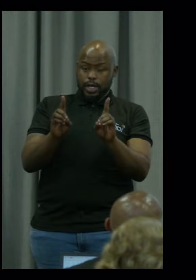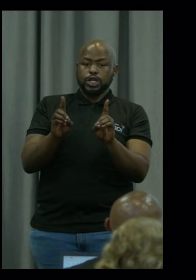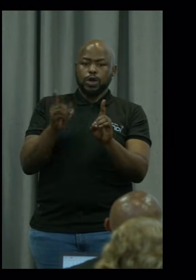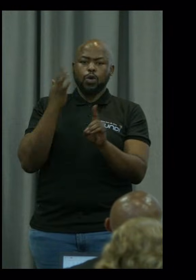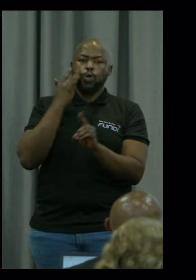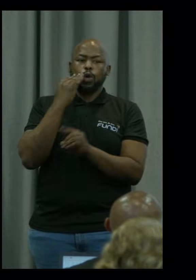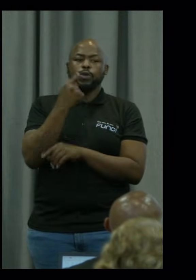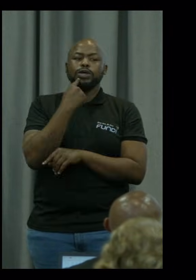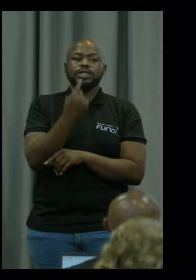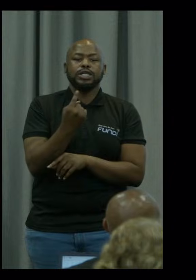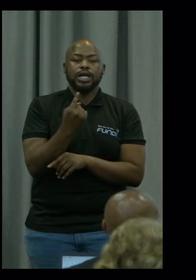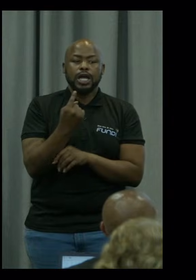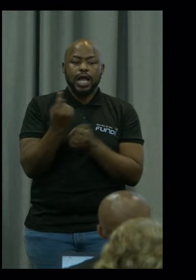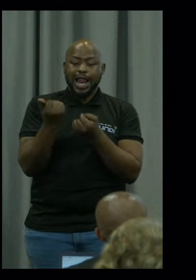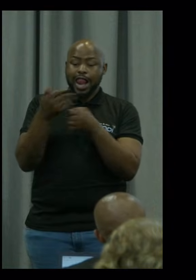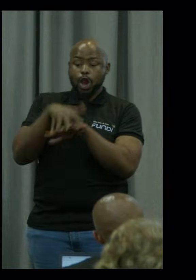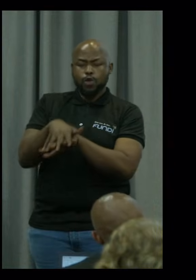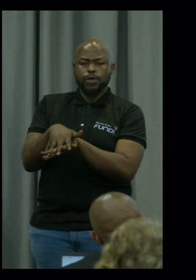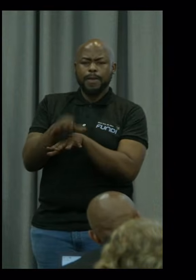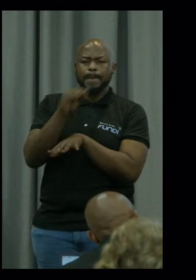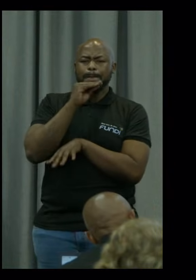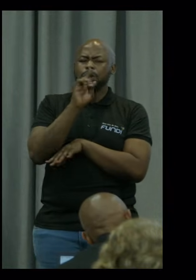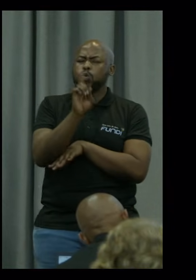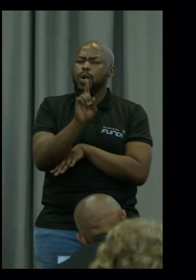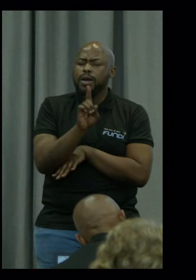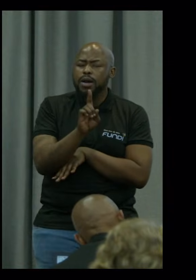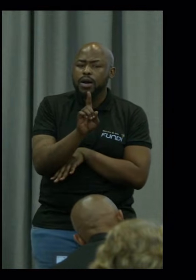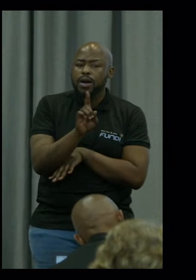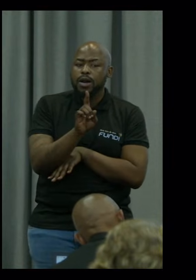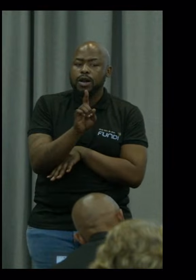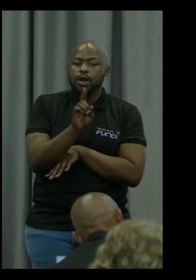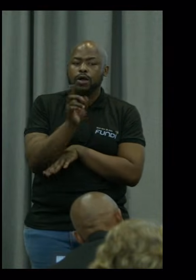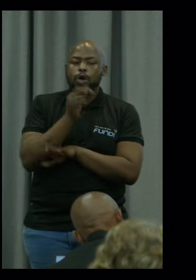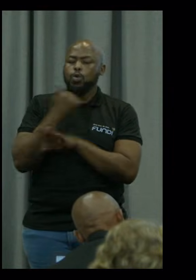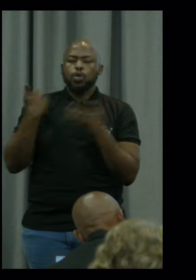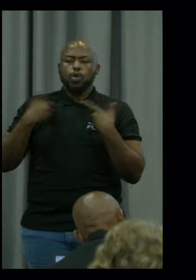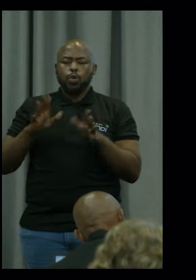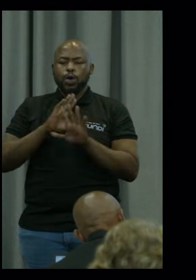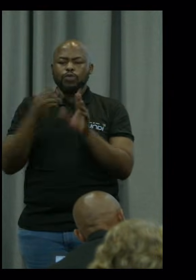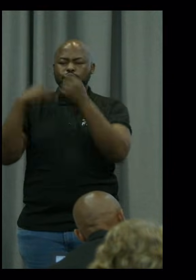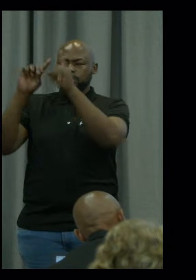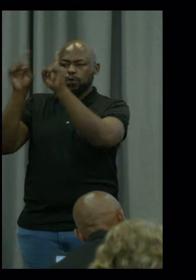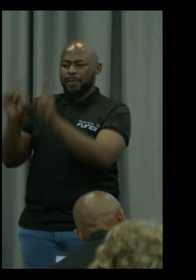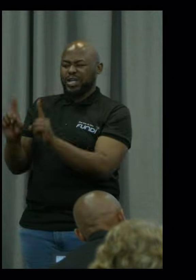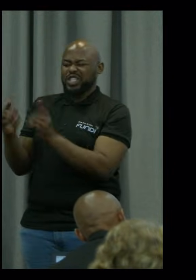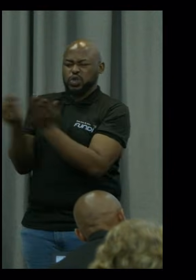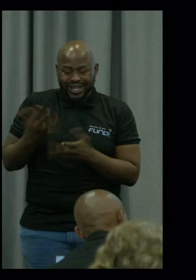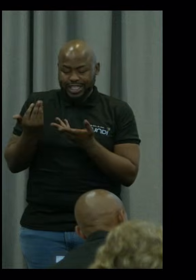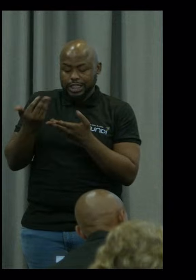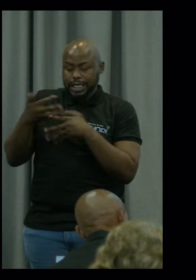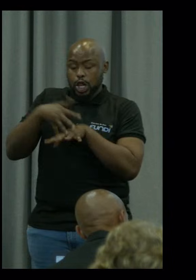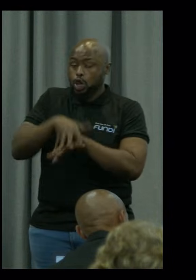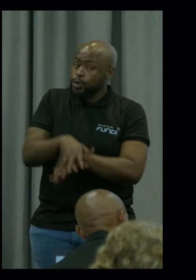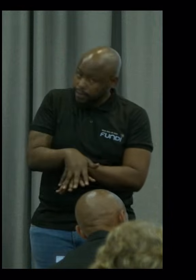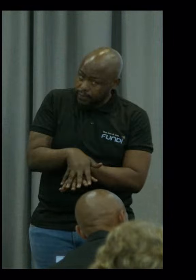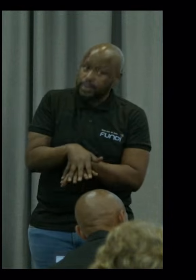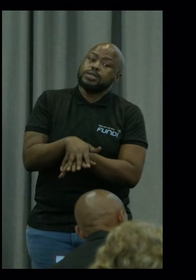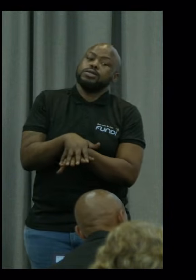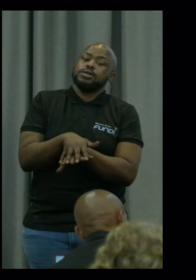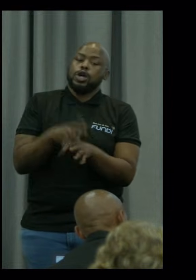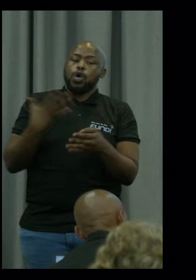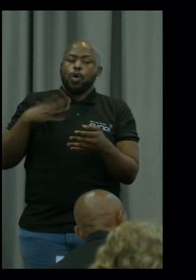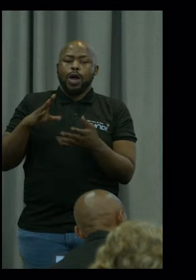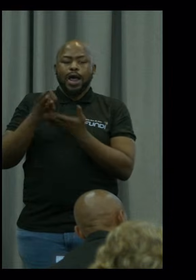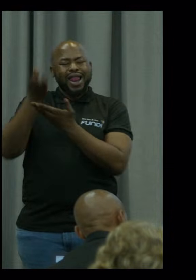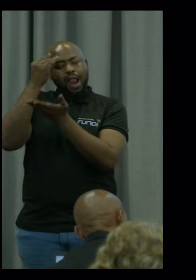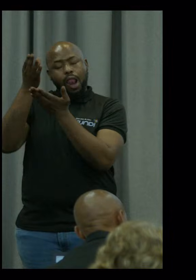about inclusive, what does it mean? We don't want to have special schools anymore. We want our learners